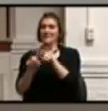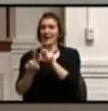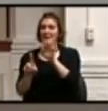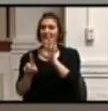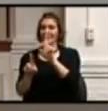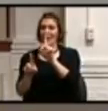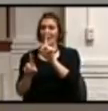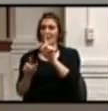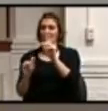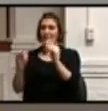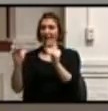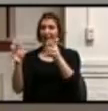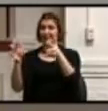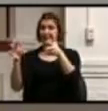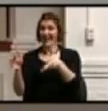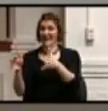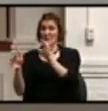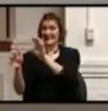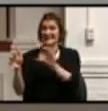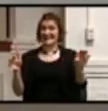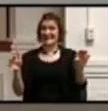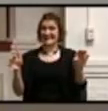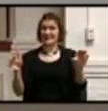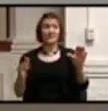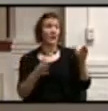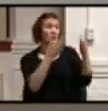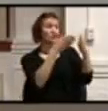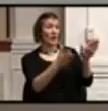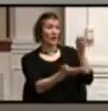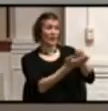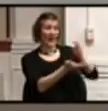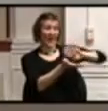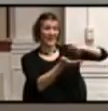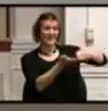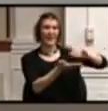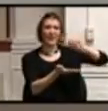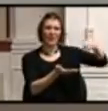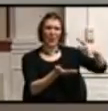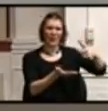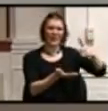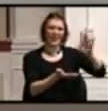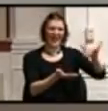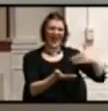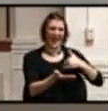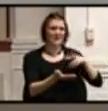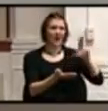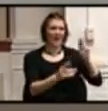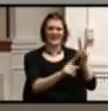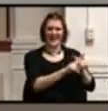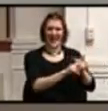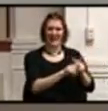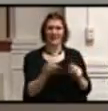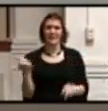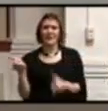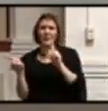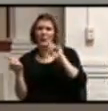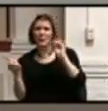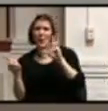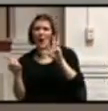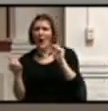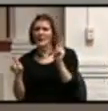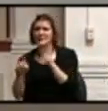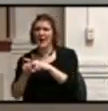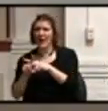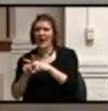Right. The general fund is the only fund that has an unassigned fund balance. So what we ended up having to